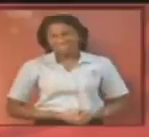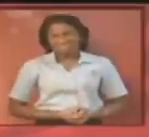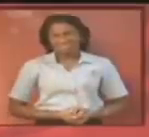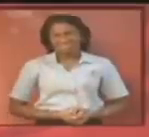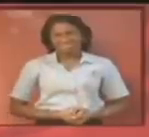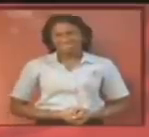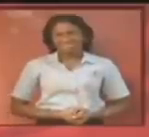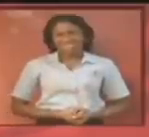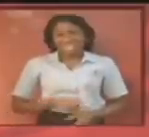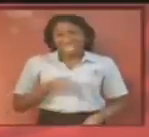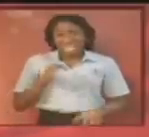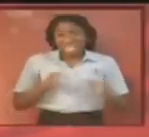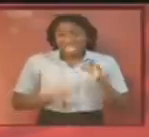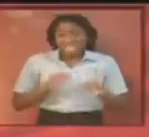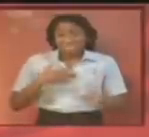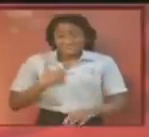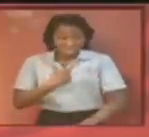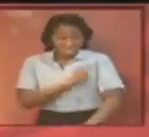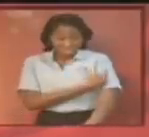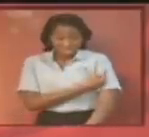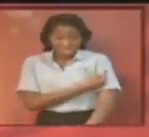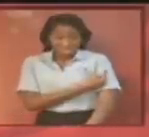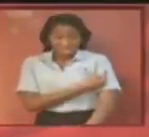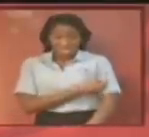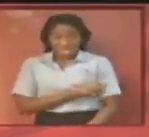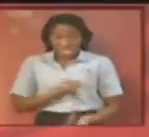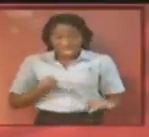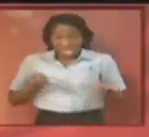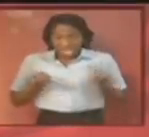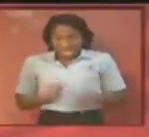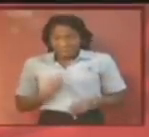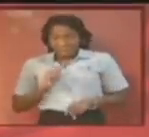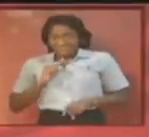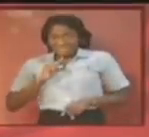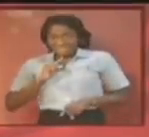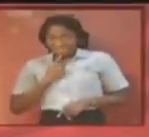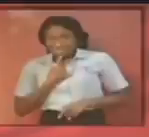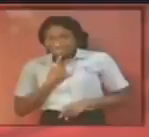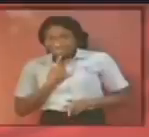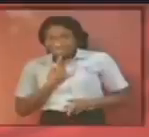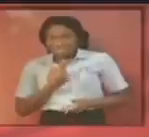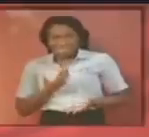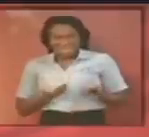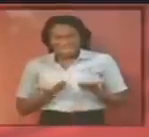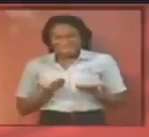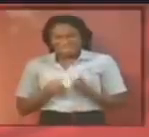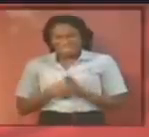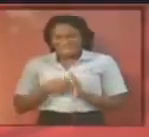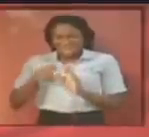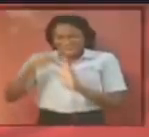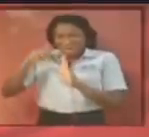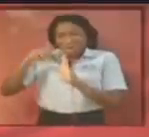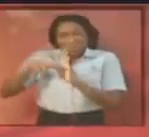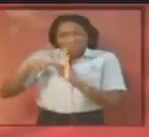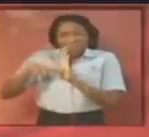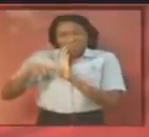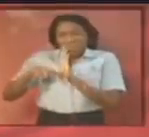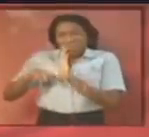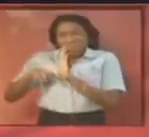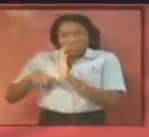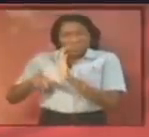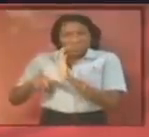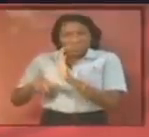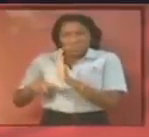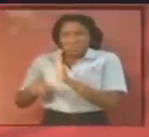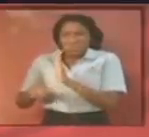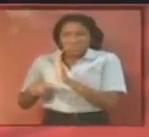The chance of severe adverse events with any of the vaccines is thousands of times lower than the